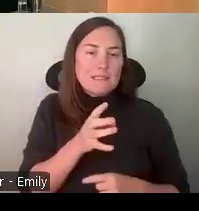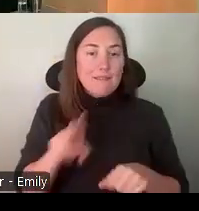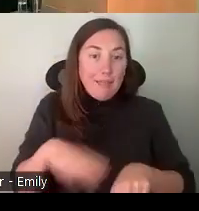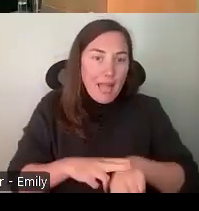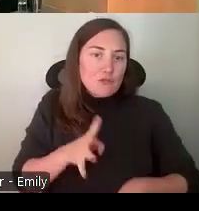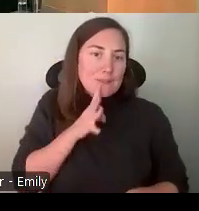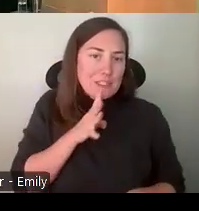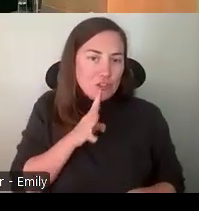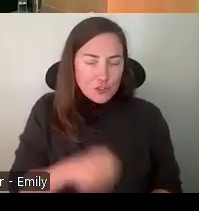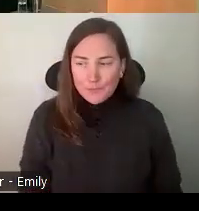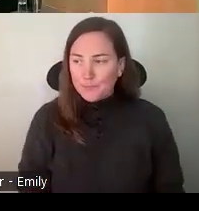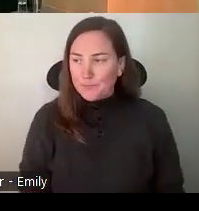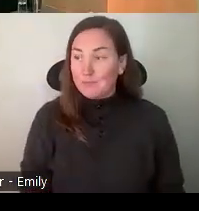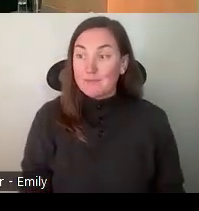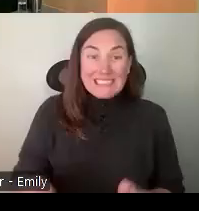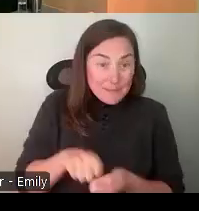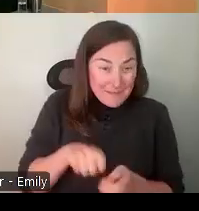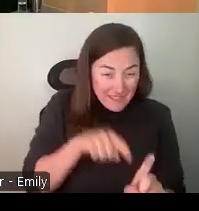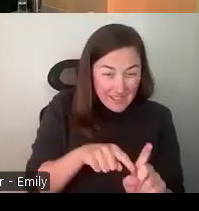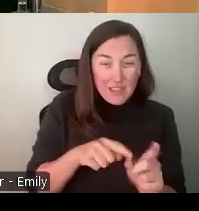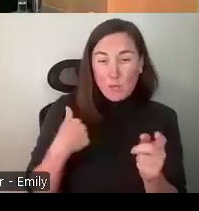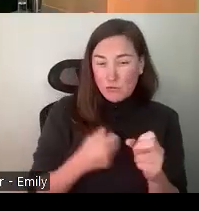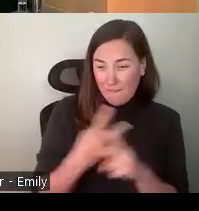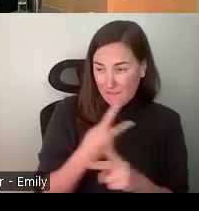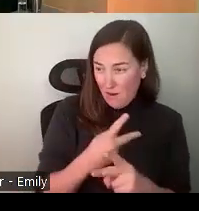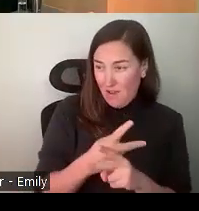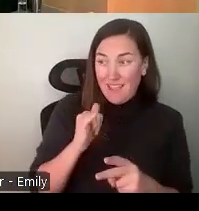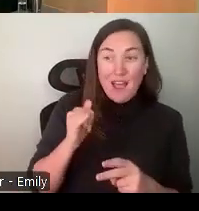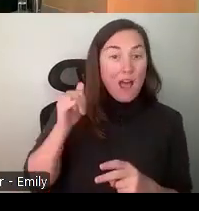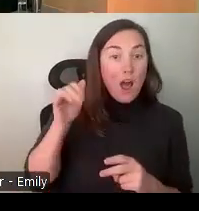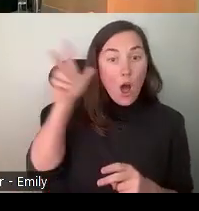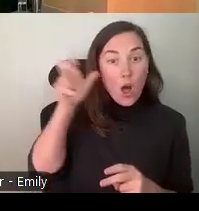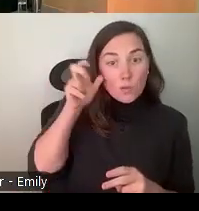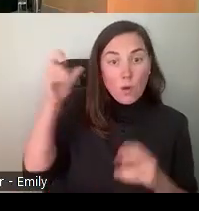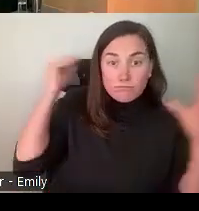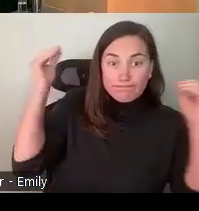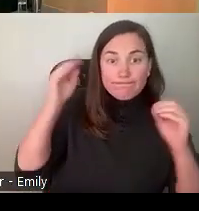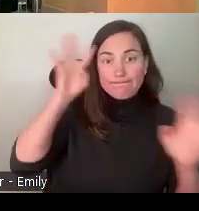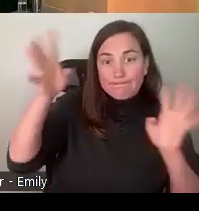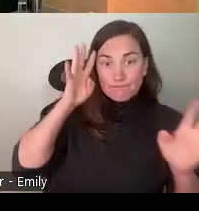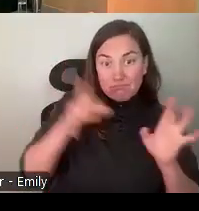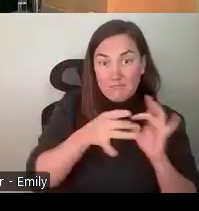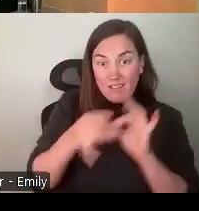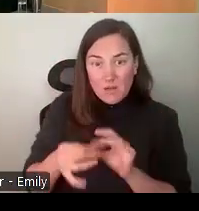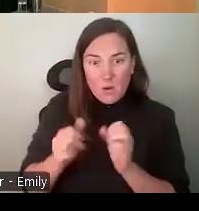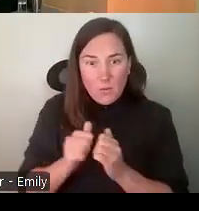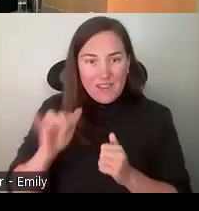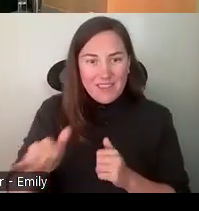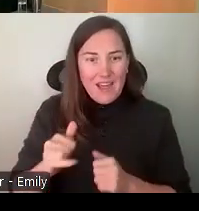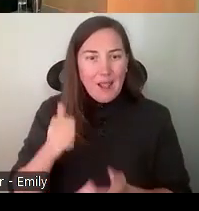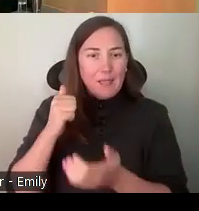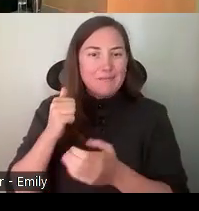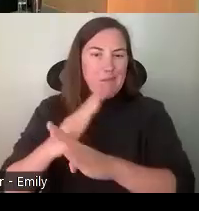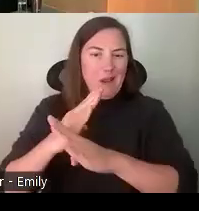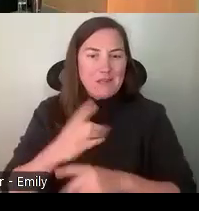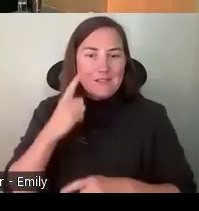Specifically, we are evaluating whether auditory hallucinations in schizophrenia are associated with impairments in auditory processing of narrative